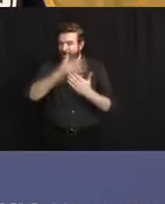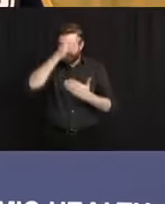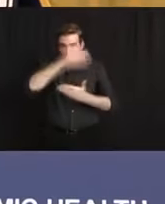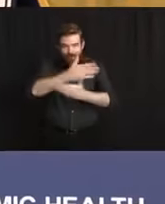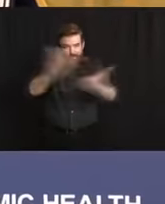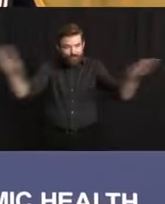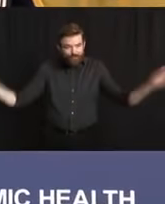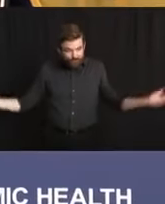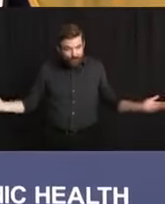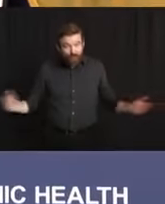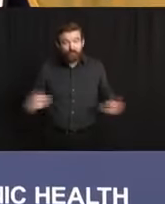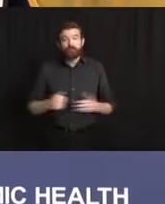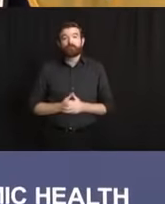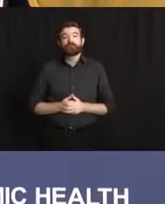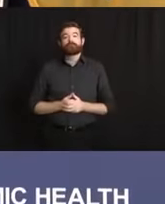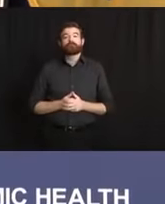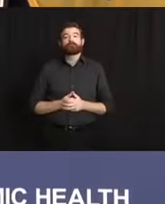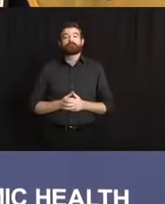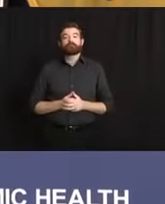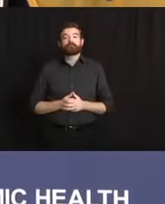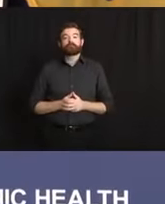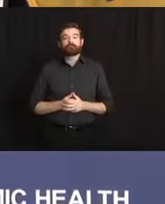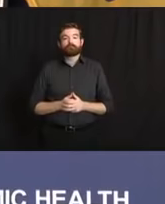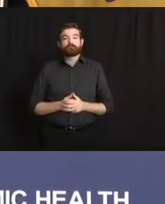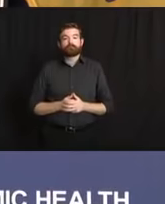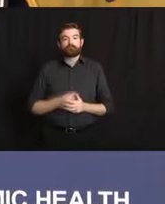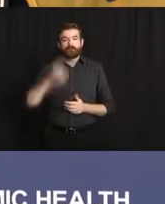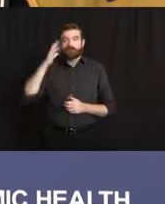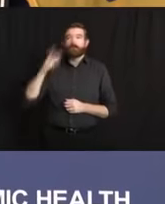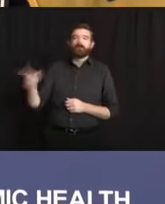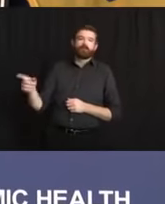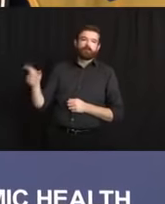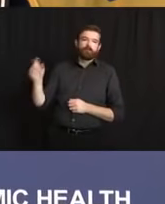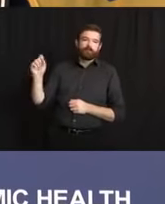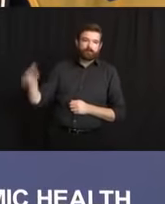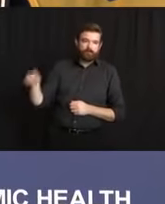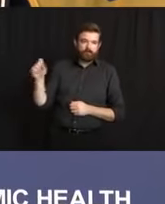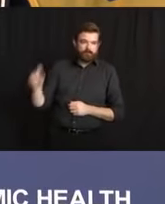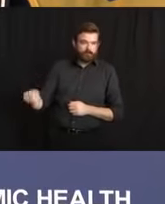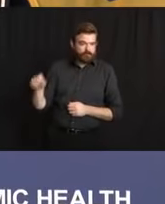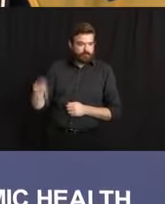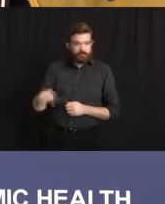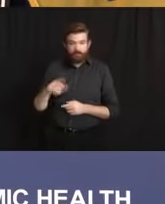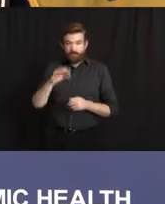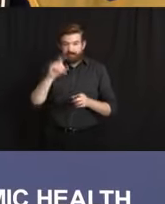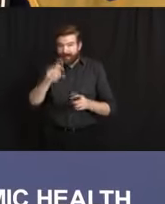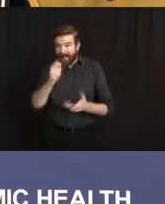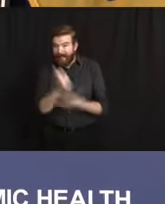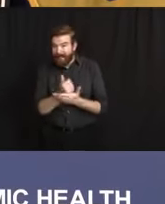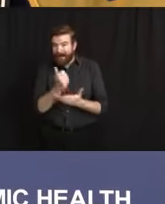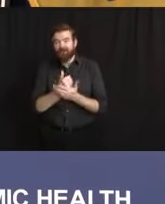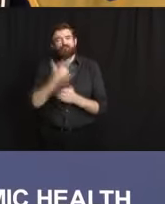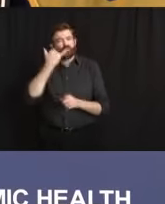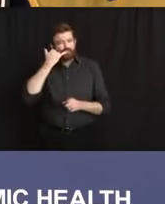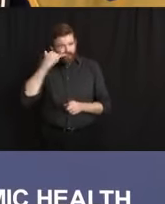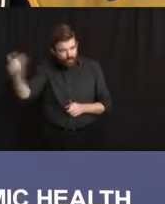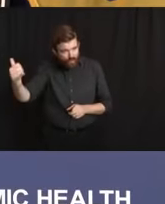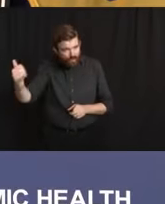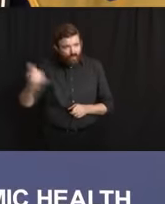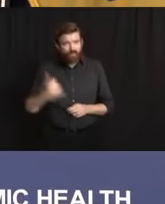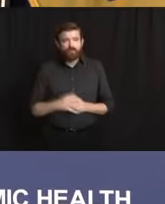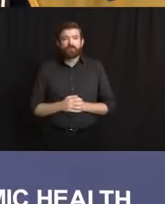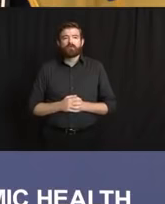1-866-202-HELP. And I know there's a lot of folks out there who are going to welcome and are thrilled to hear the news that they'll be able